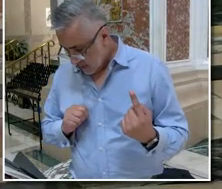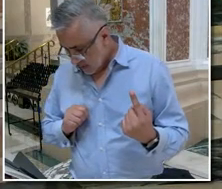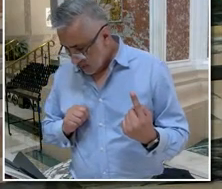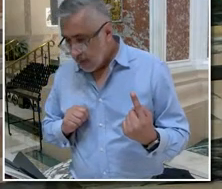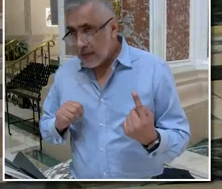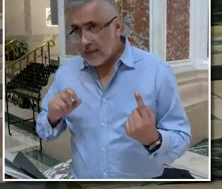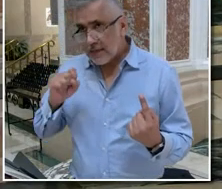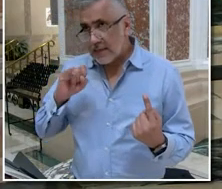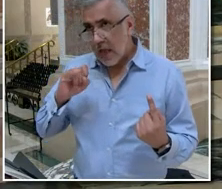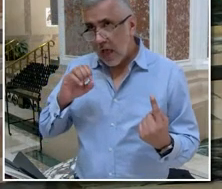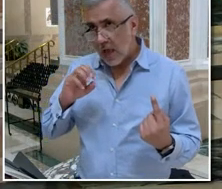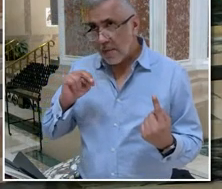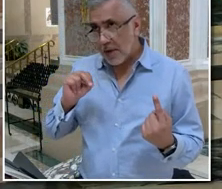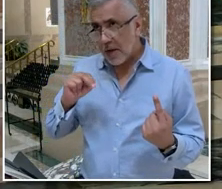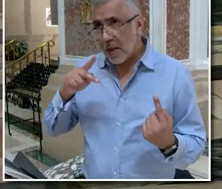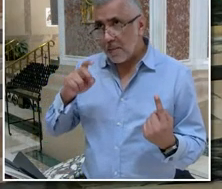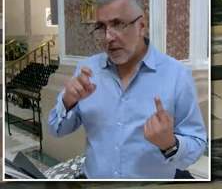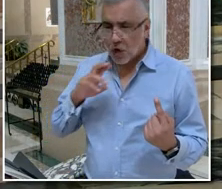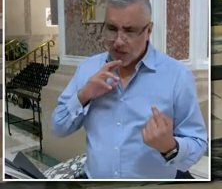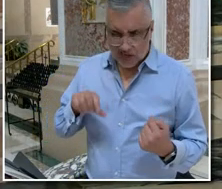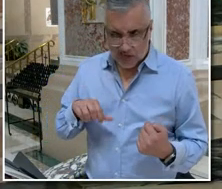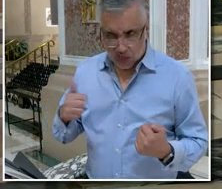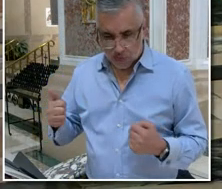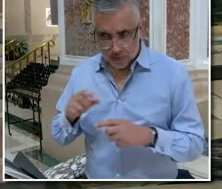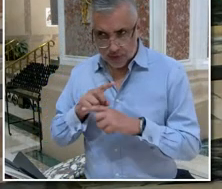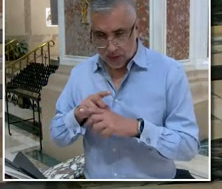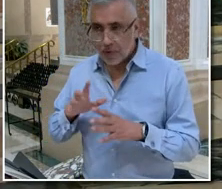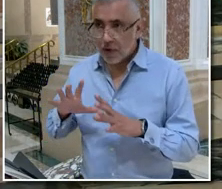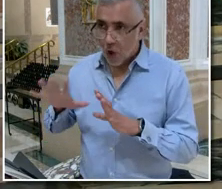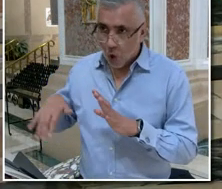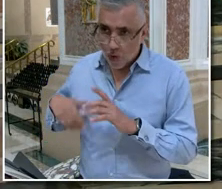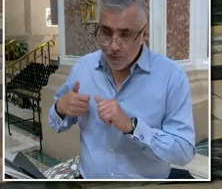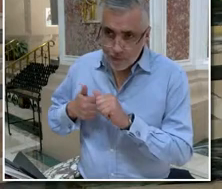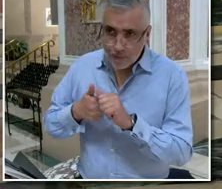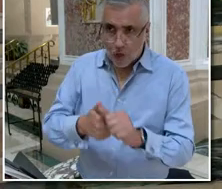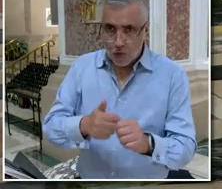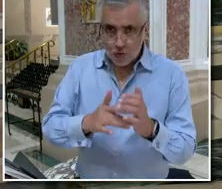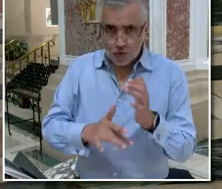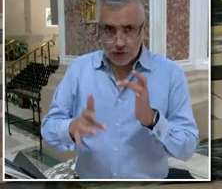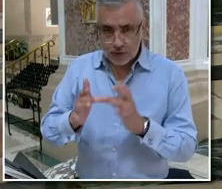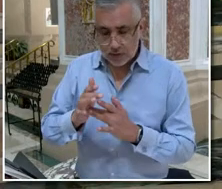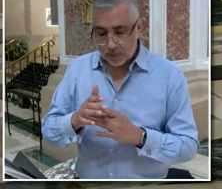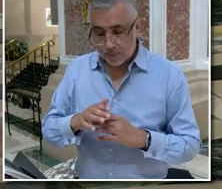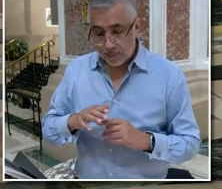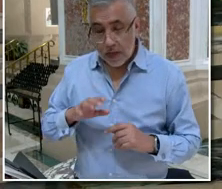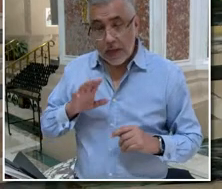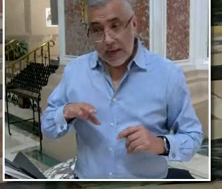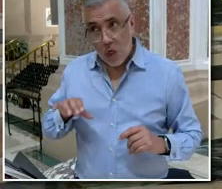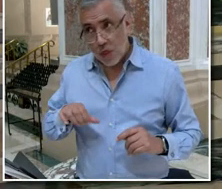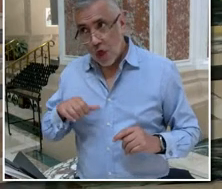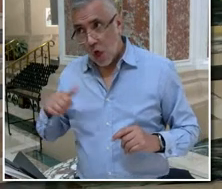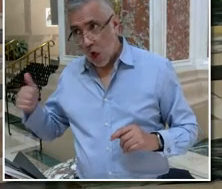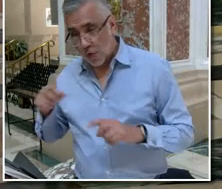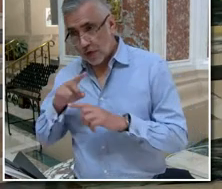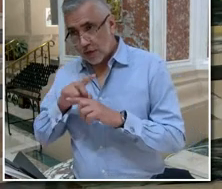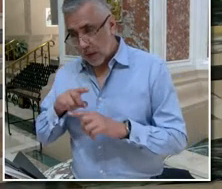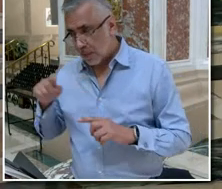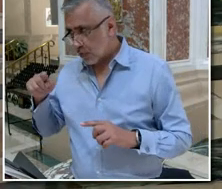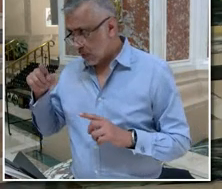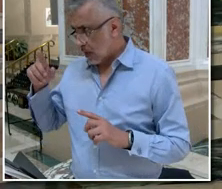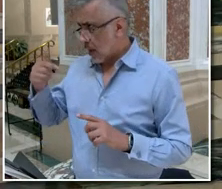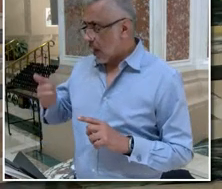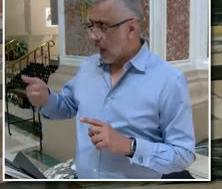Simon Peter and another disciple followed Jesus. Now the other disciple was known to the high